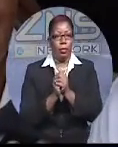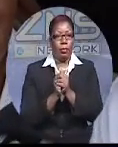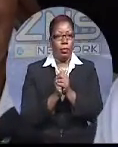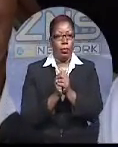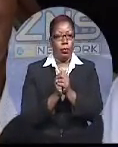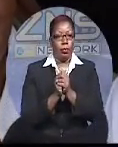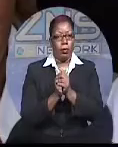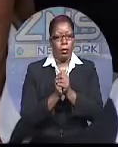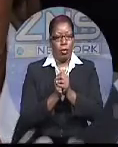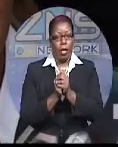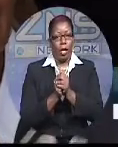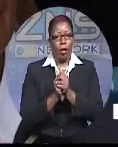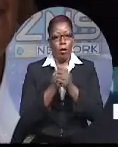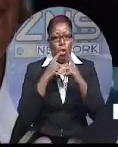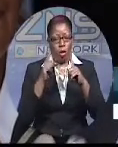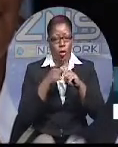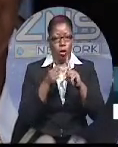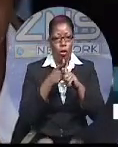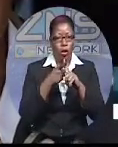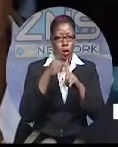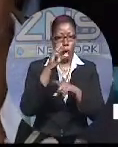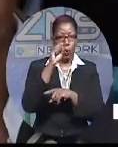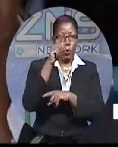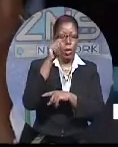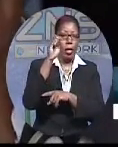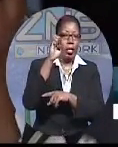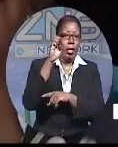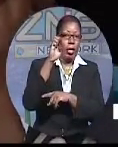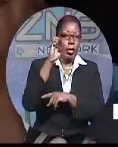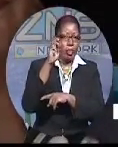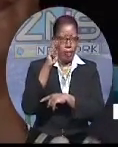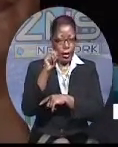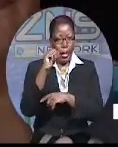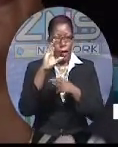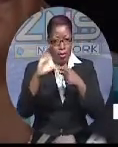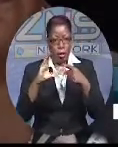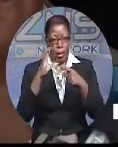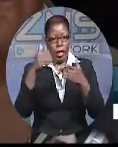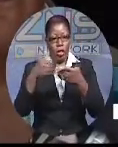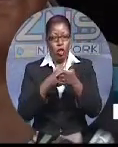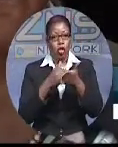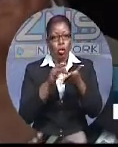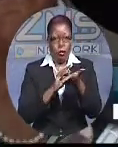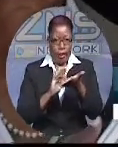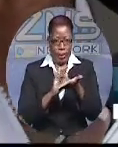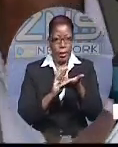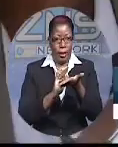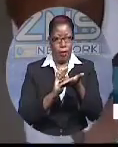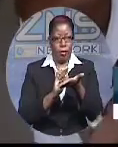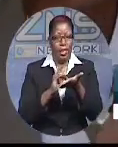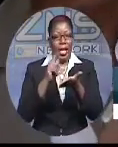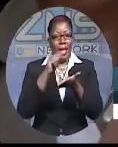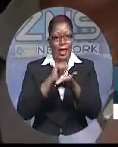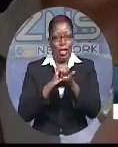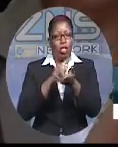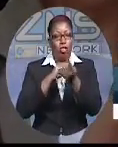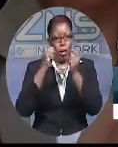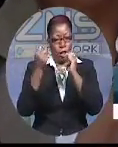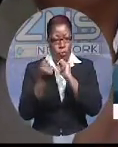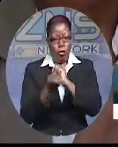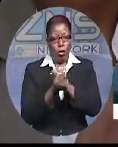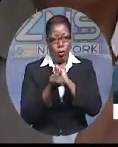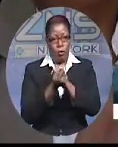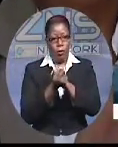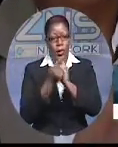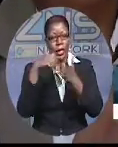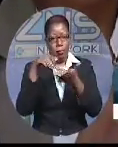With regard to stem cells, this is one of the most exciting new areas in medicine. I think worldwide it's felt to be a transformative area of